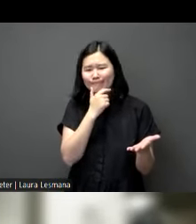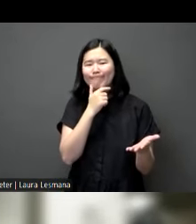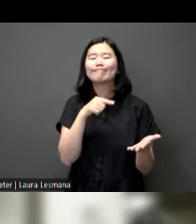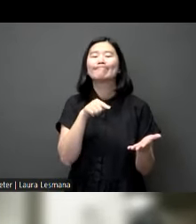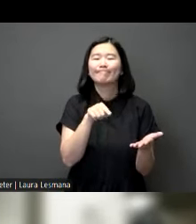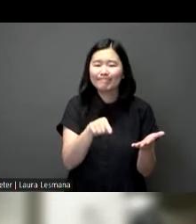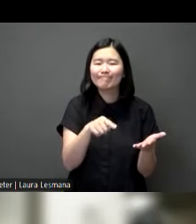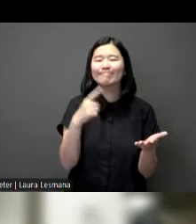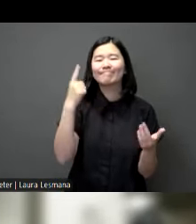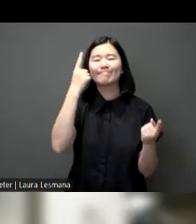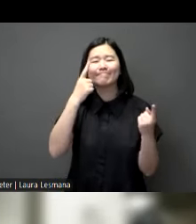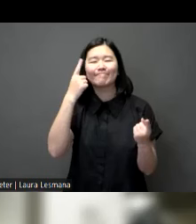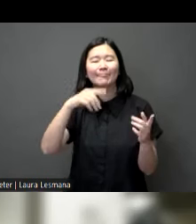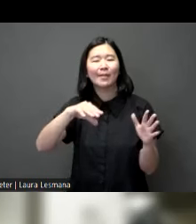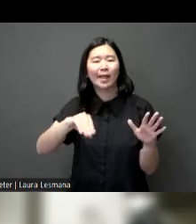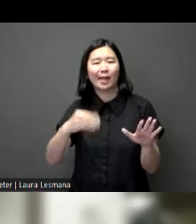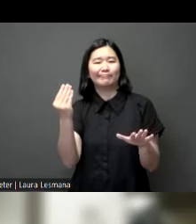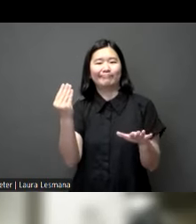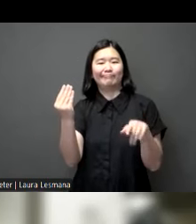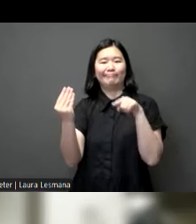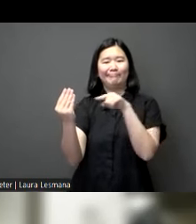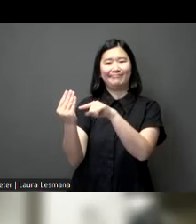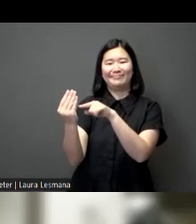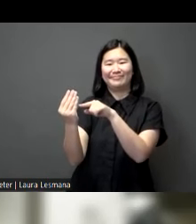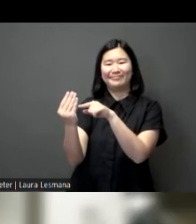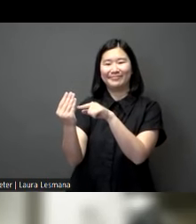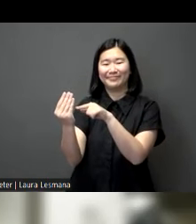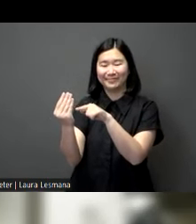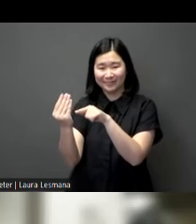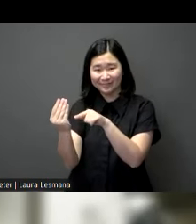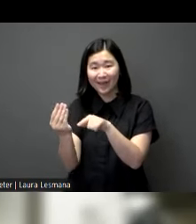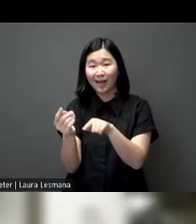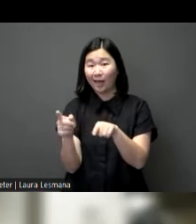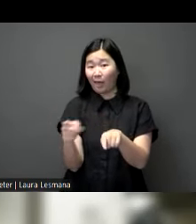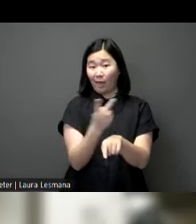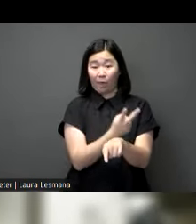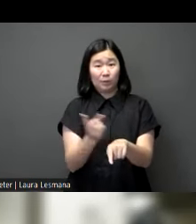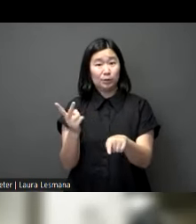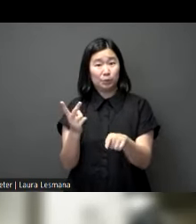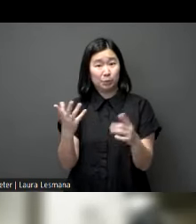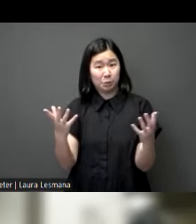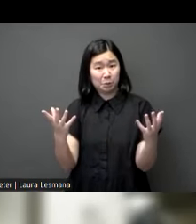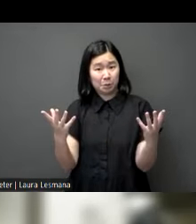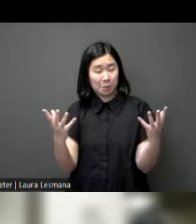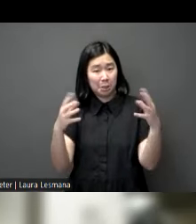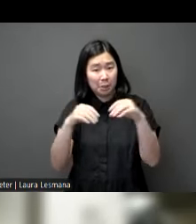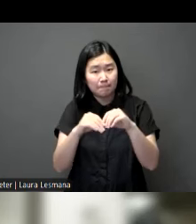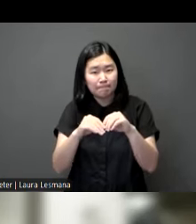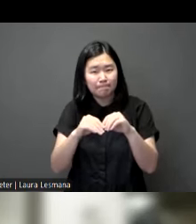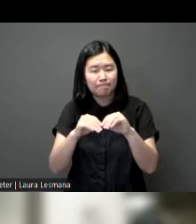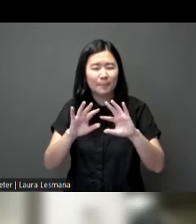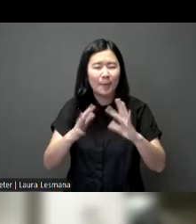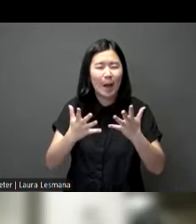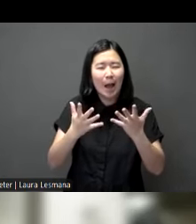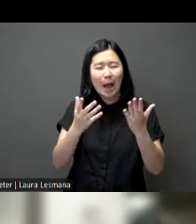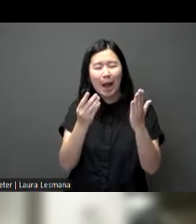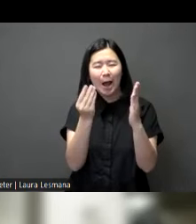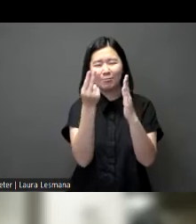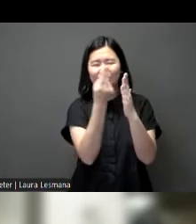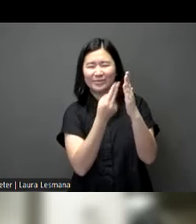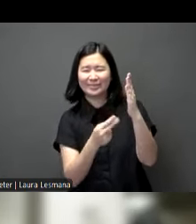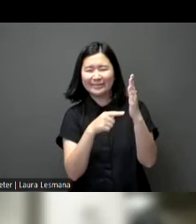also had other limitations. The other limitations was to redesign the technical guidance